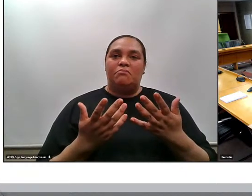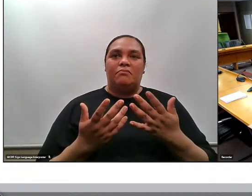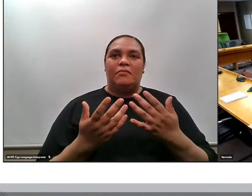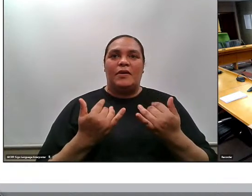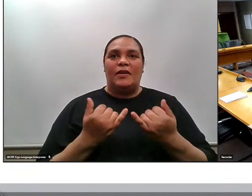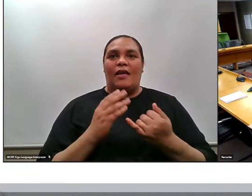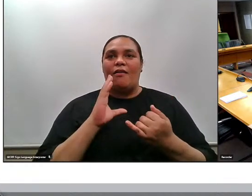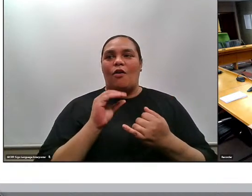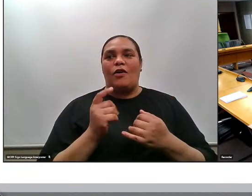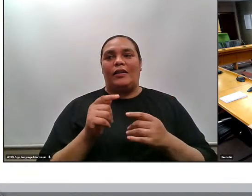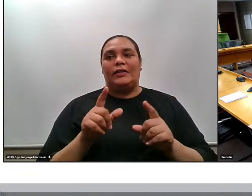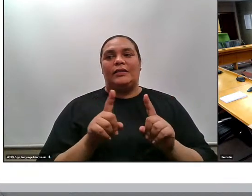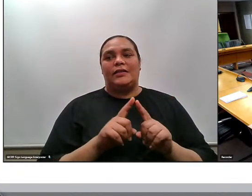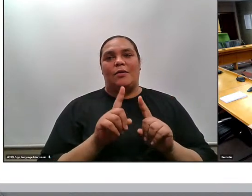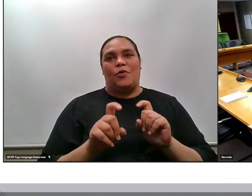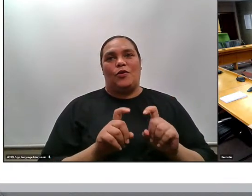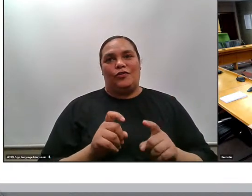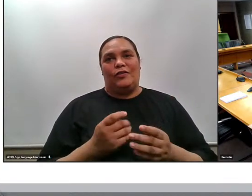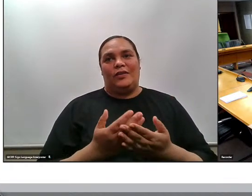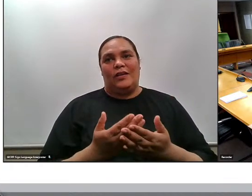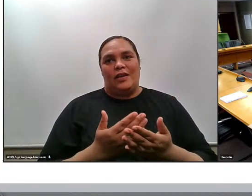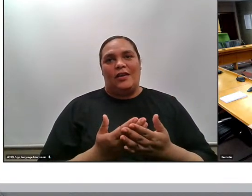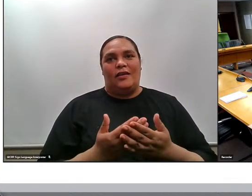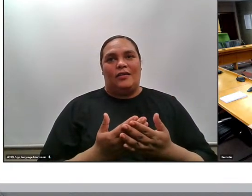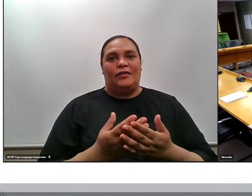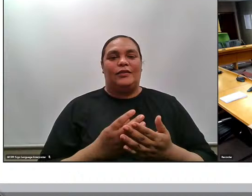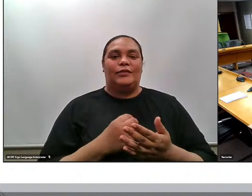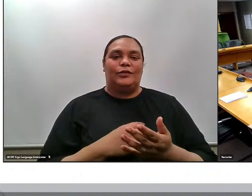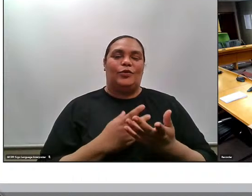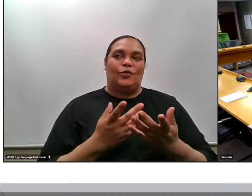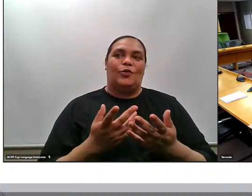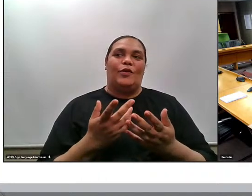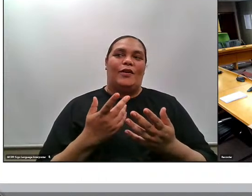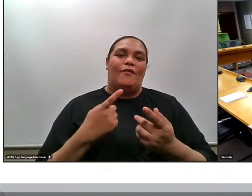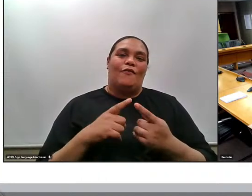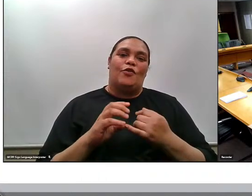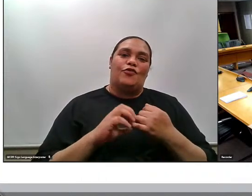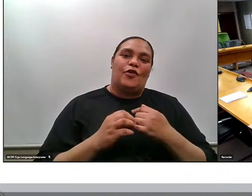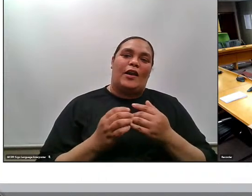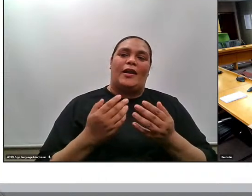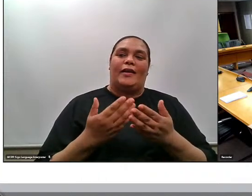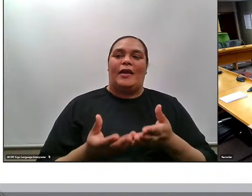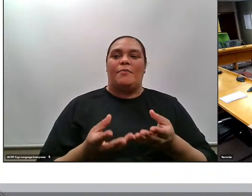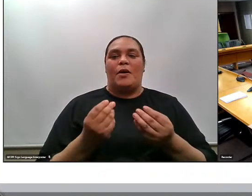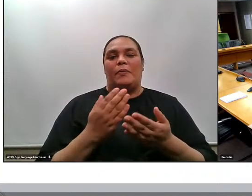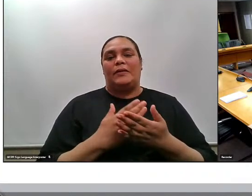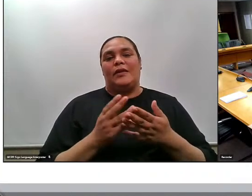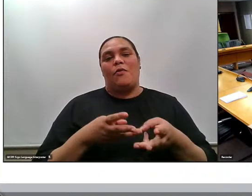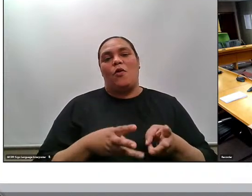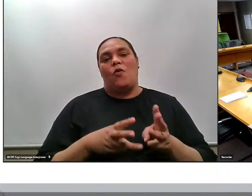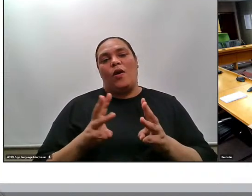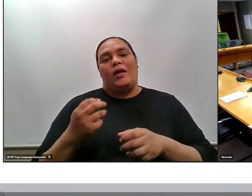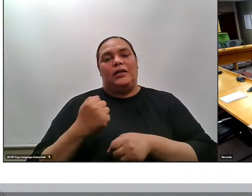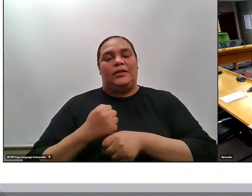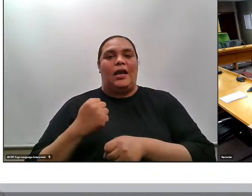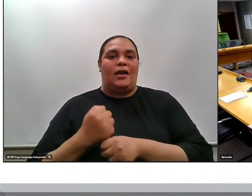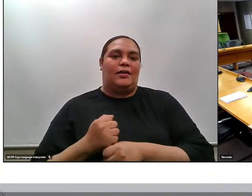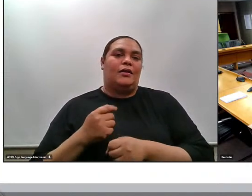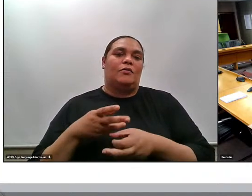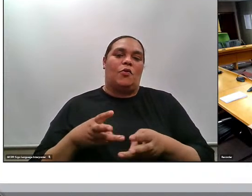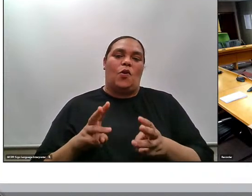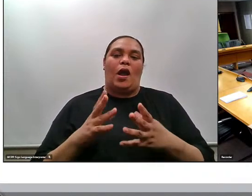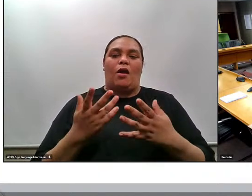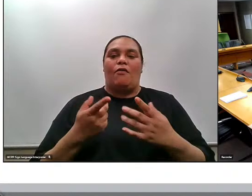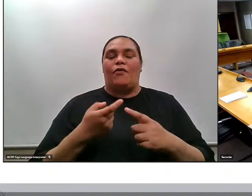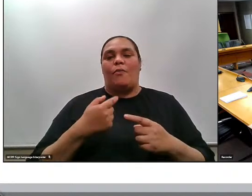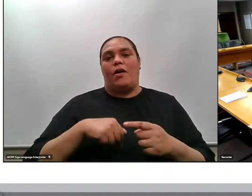ask similar questions to candidates and therefore try to get some form of standardization in terms of